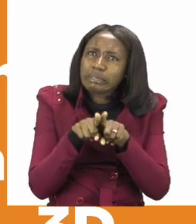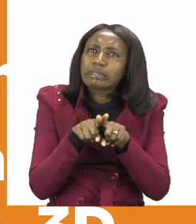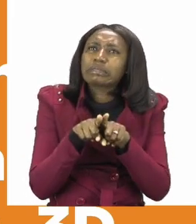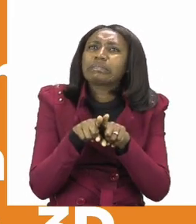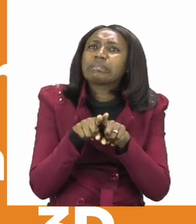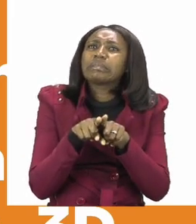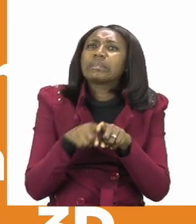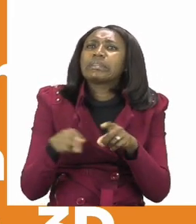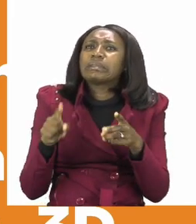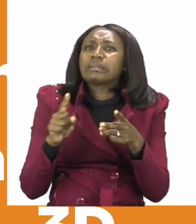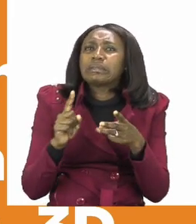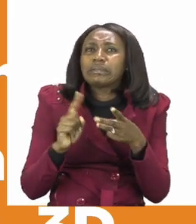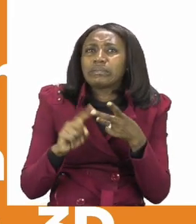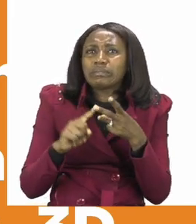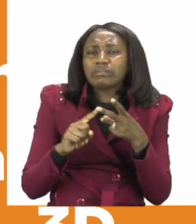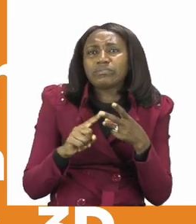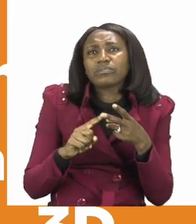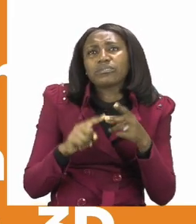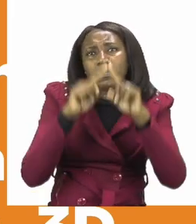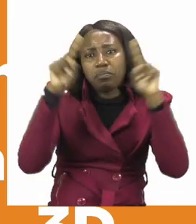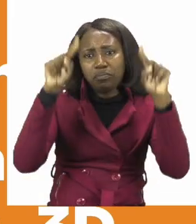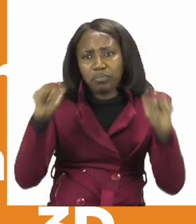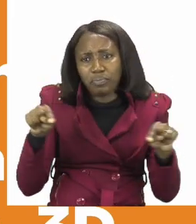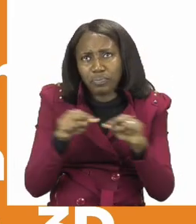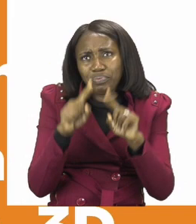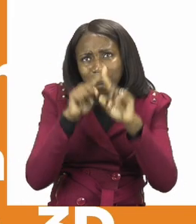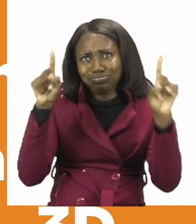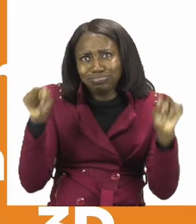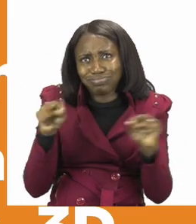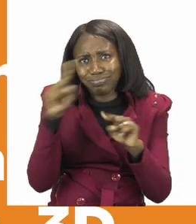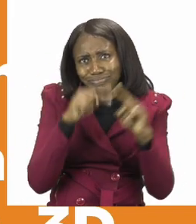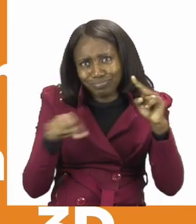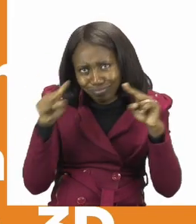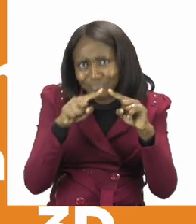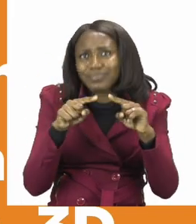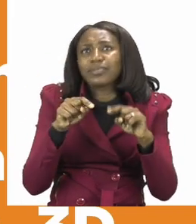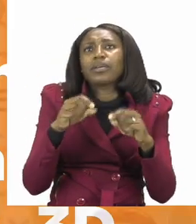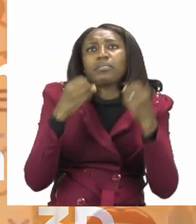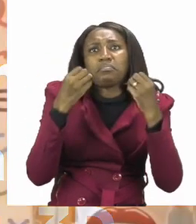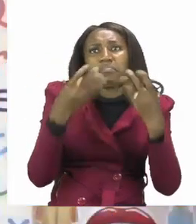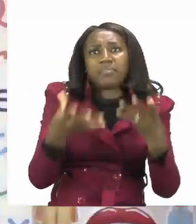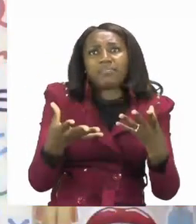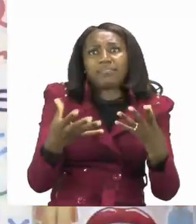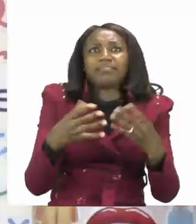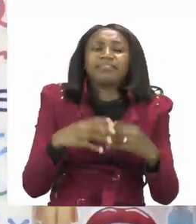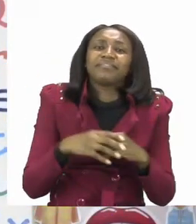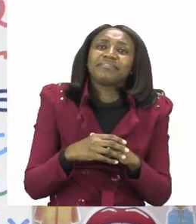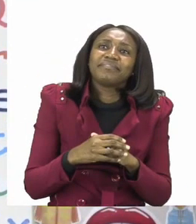words, 3D shapes, and plurals.